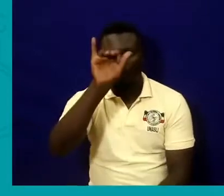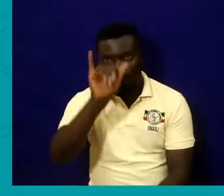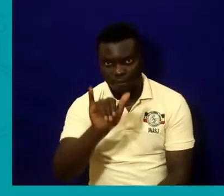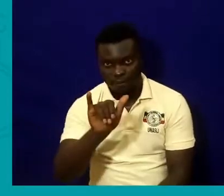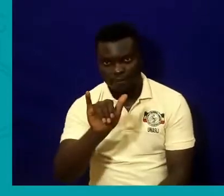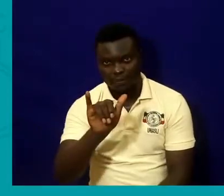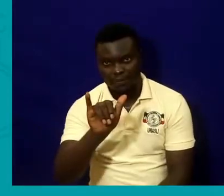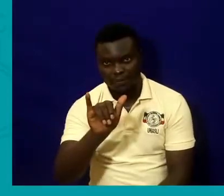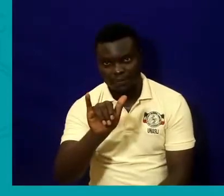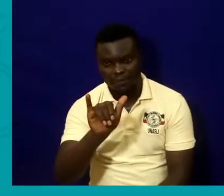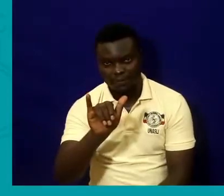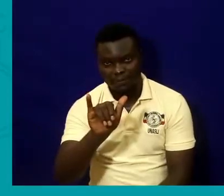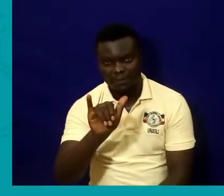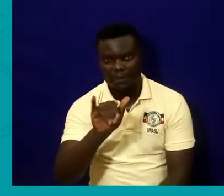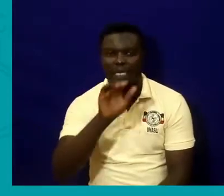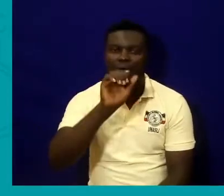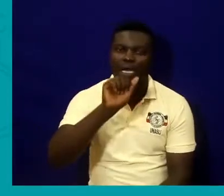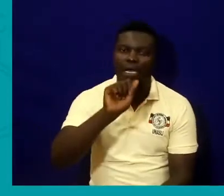For Y,